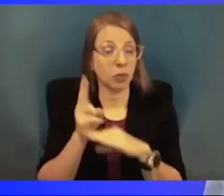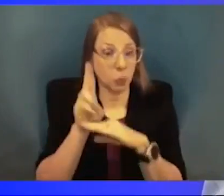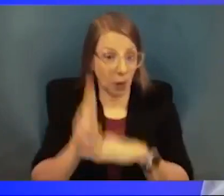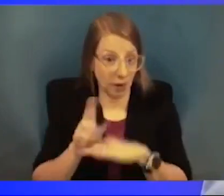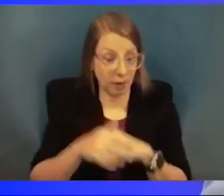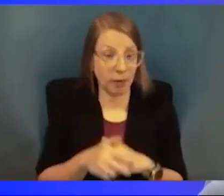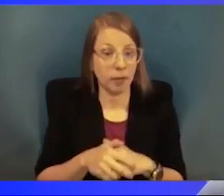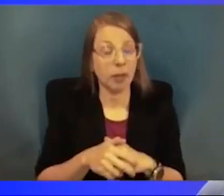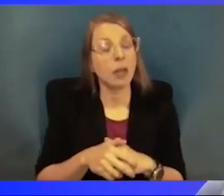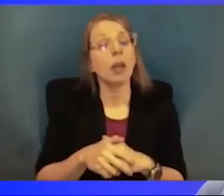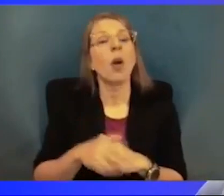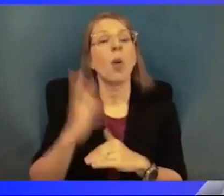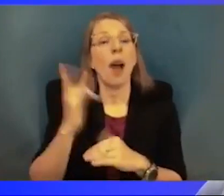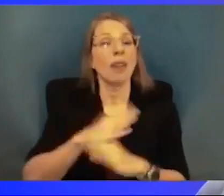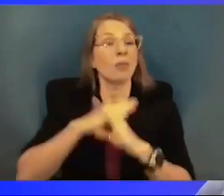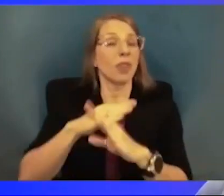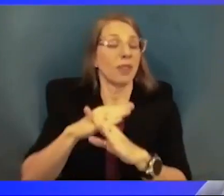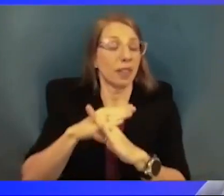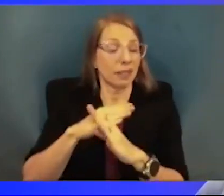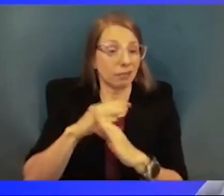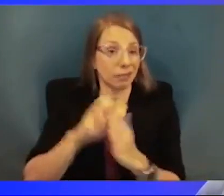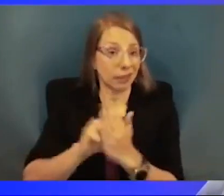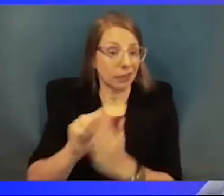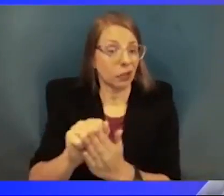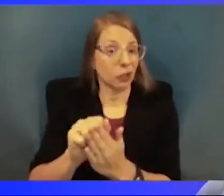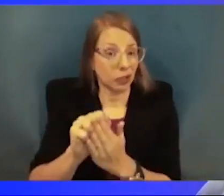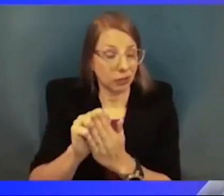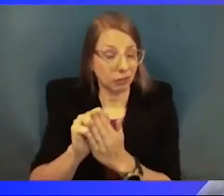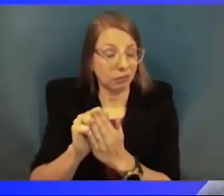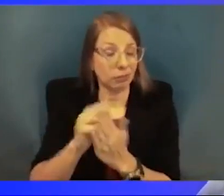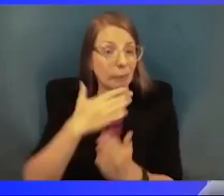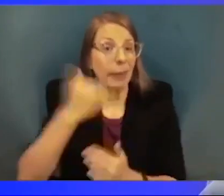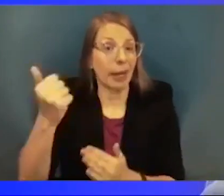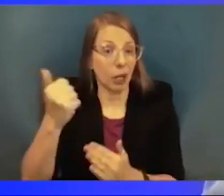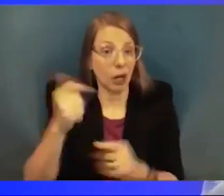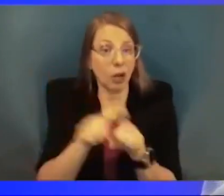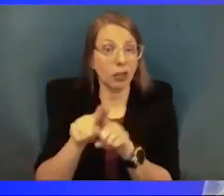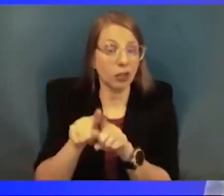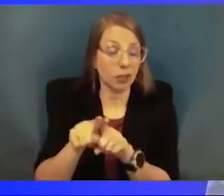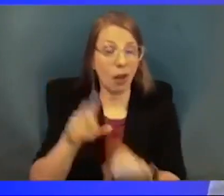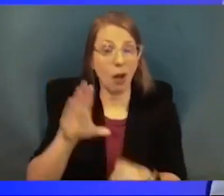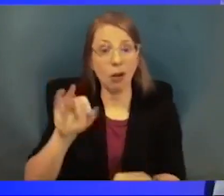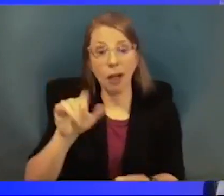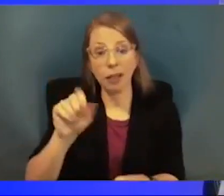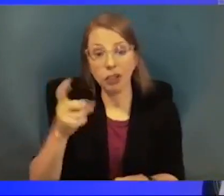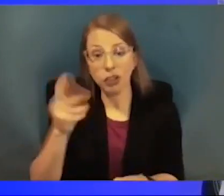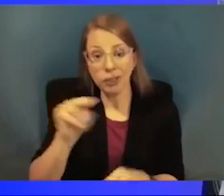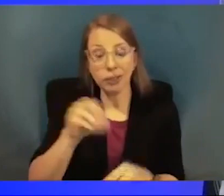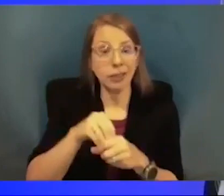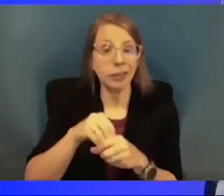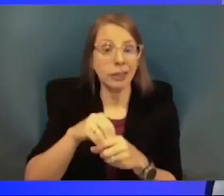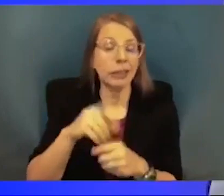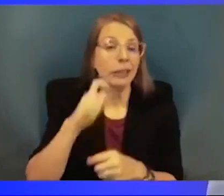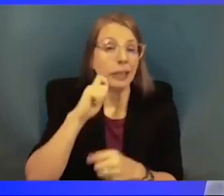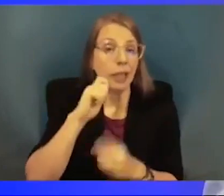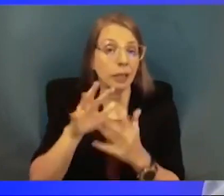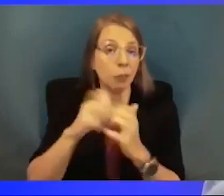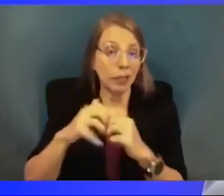cancer prevention, preventing collagen breakdown of the skin, wrinkles and sun damage, and preventing